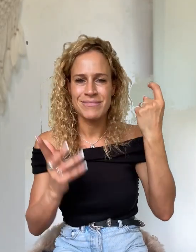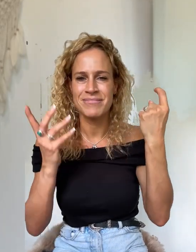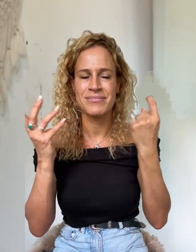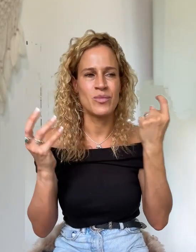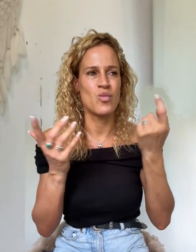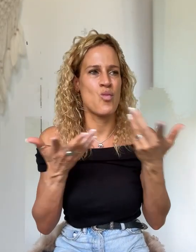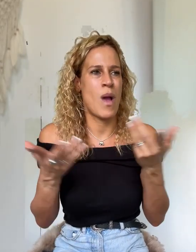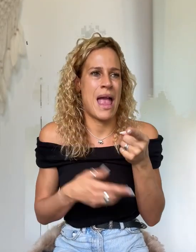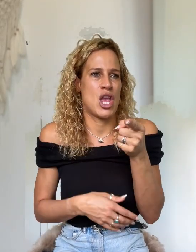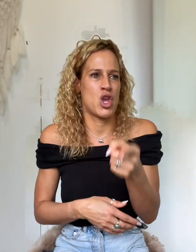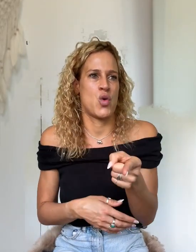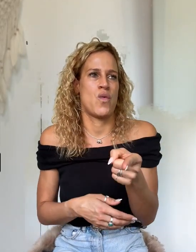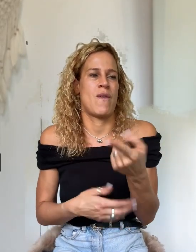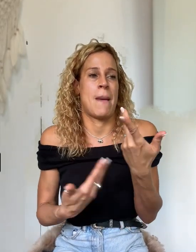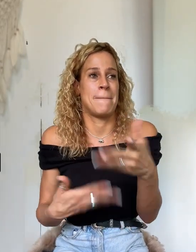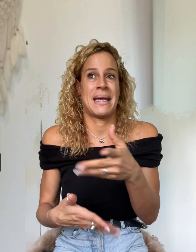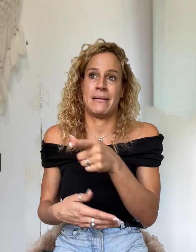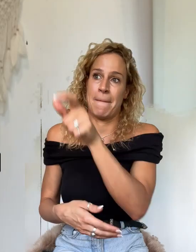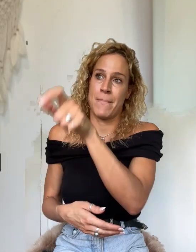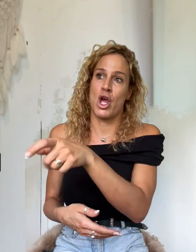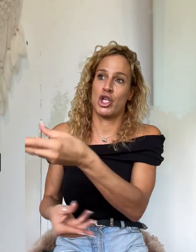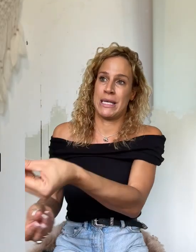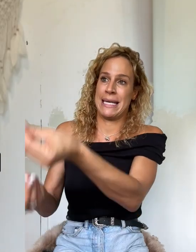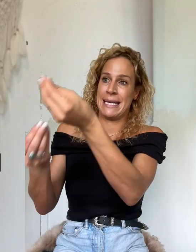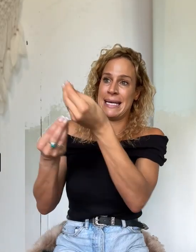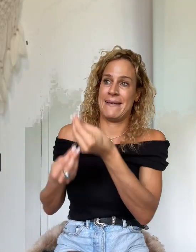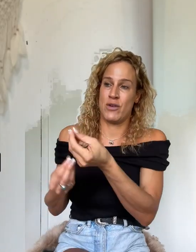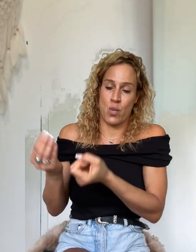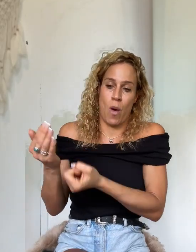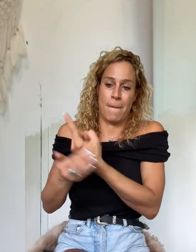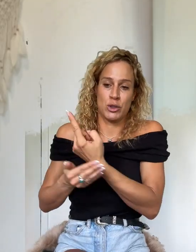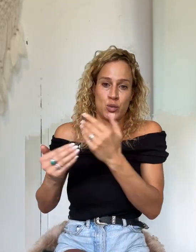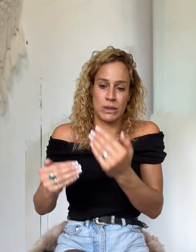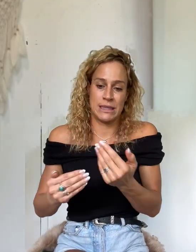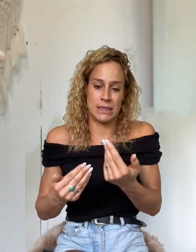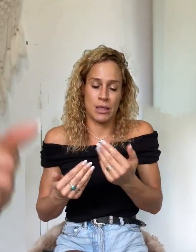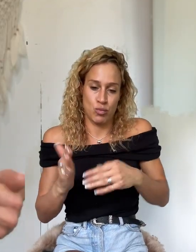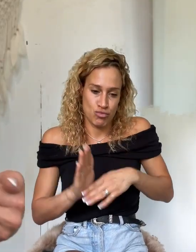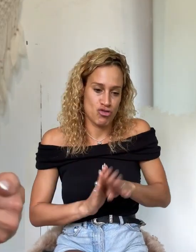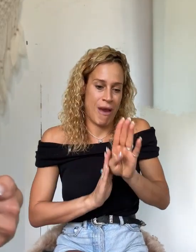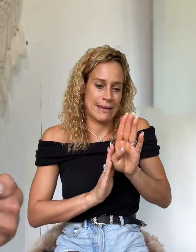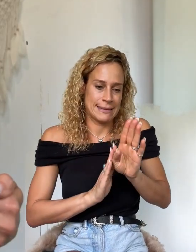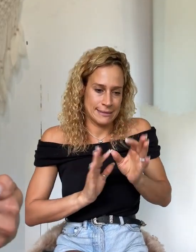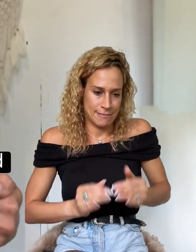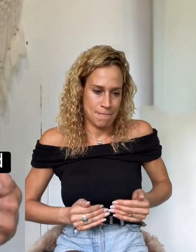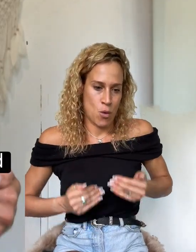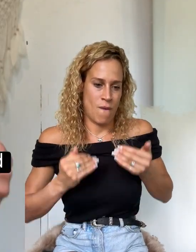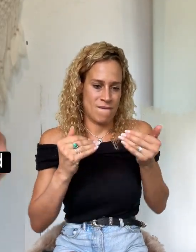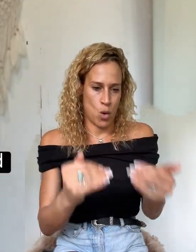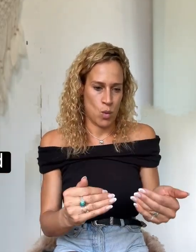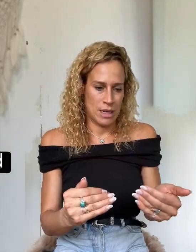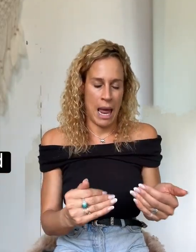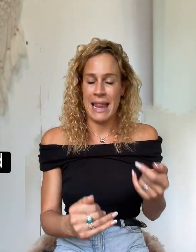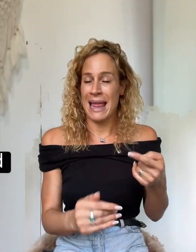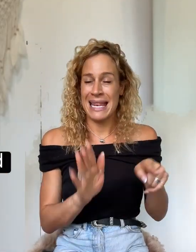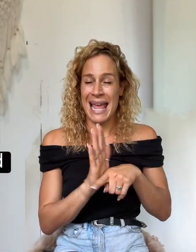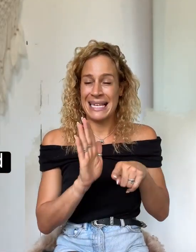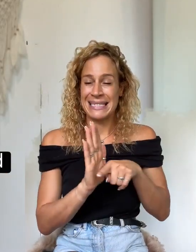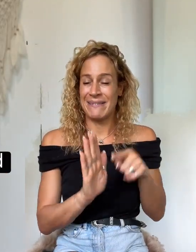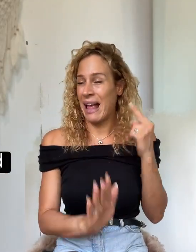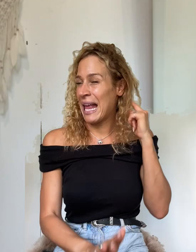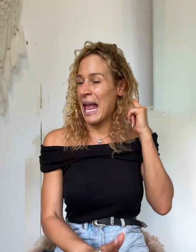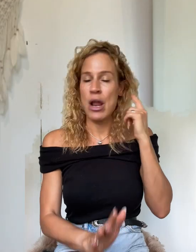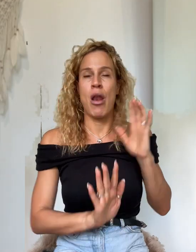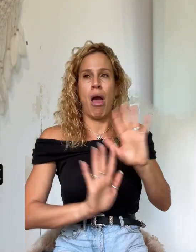negative thoughts where you've been given an opportunity to move forward, but something in your head is